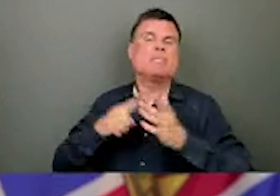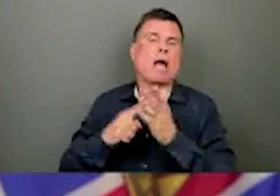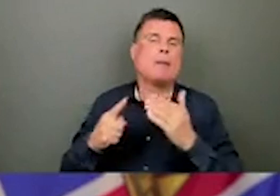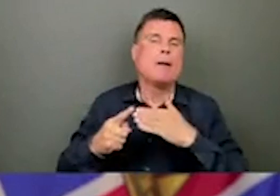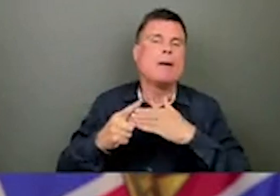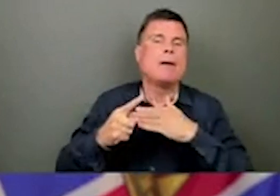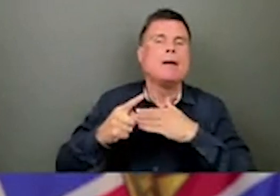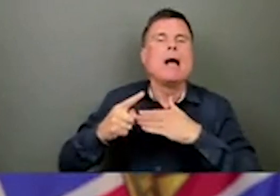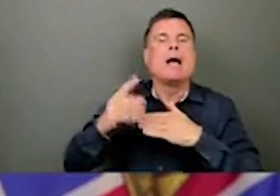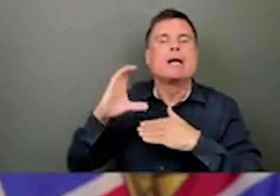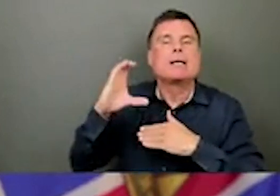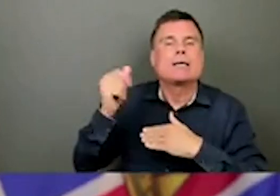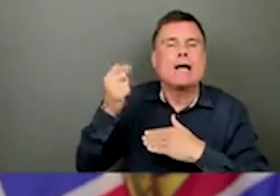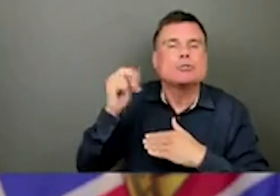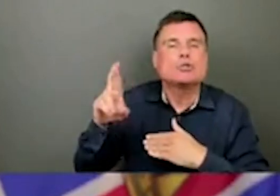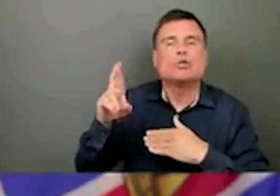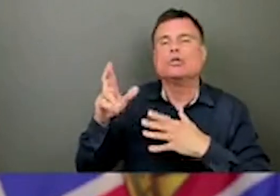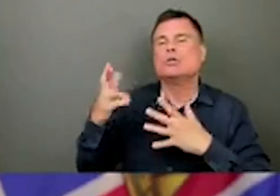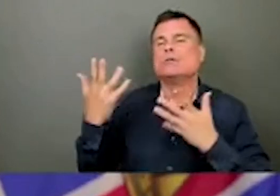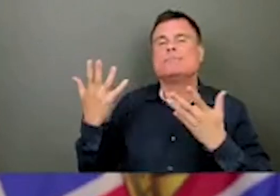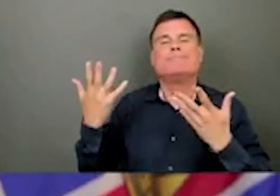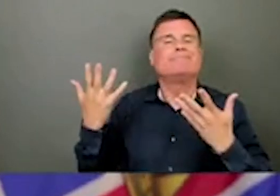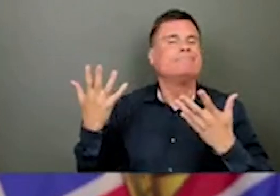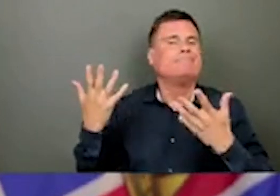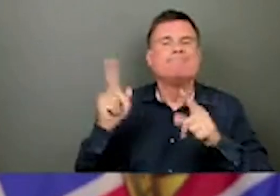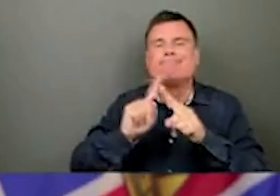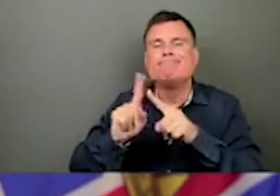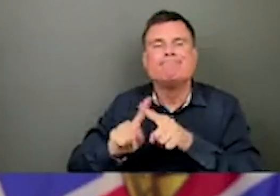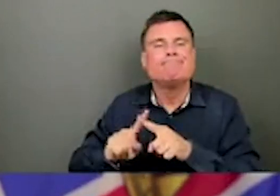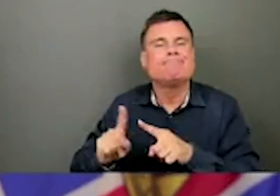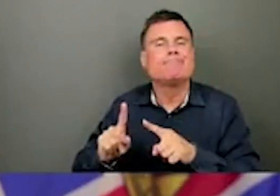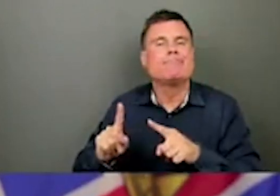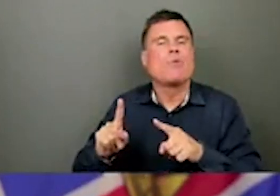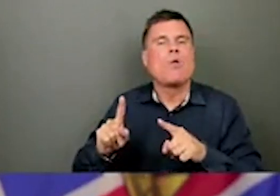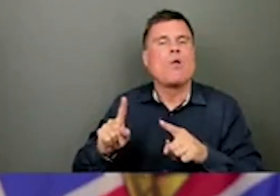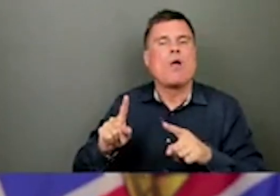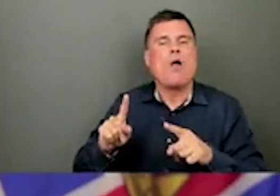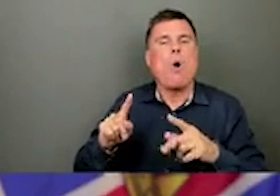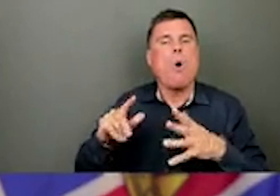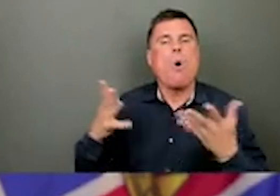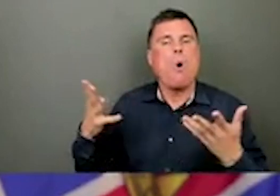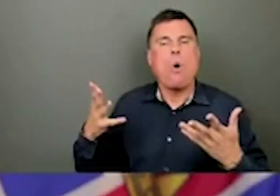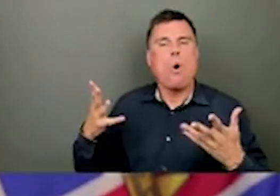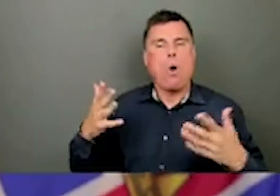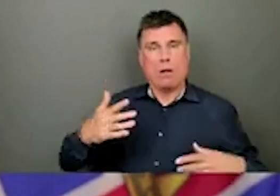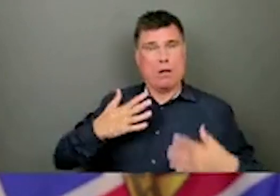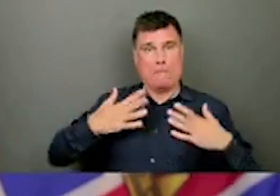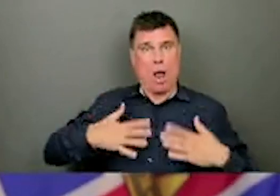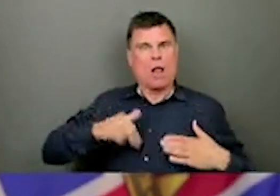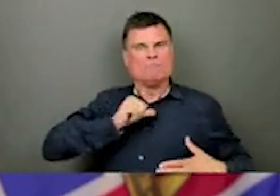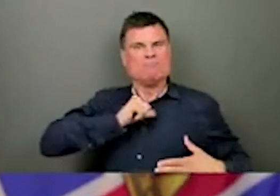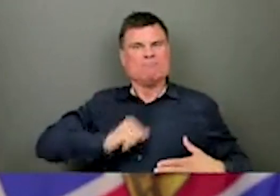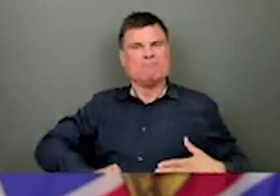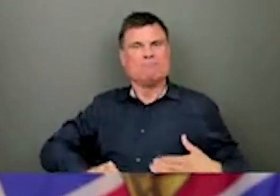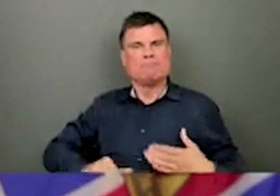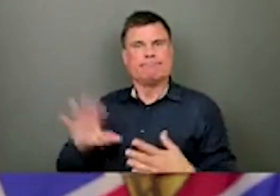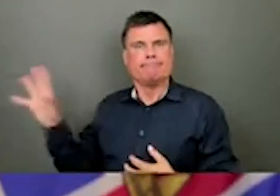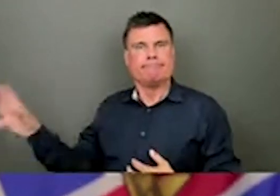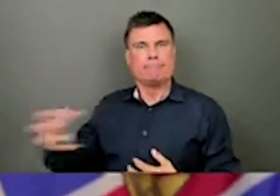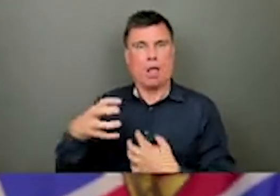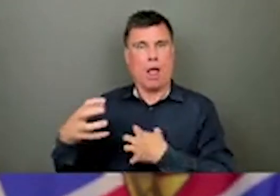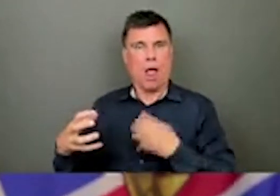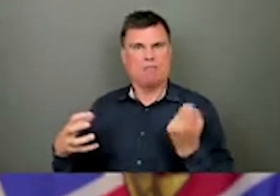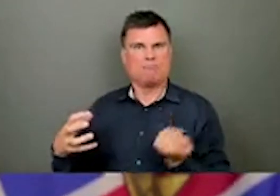cell transplant, and a certain class of immune suppressive drugs. There's data that increasingly shows that